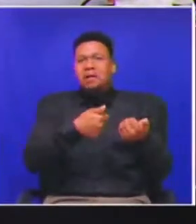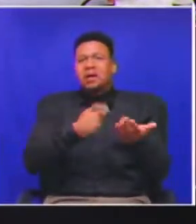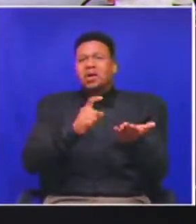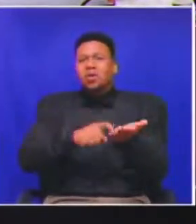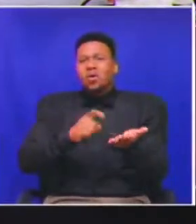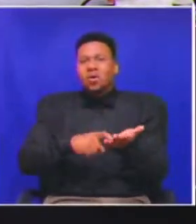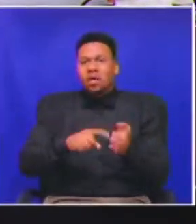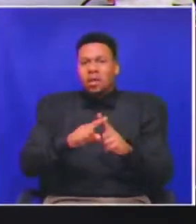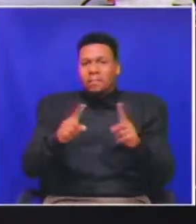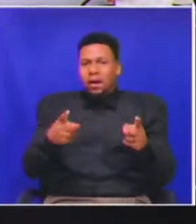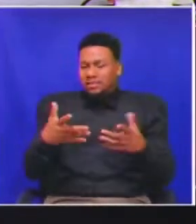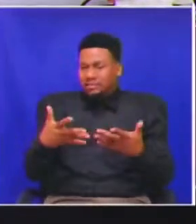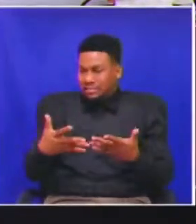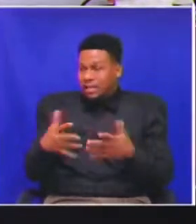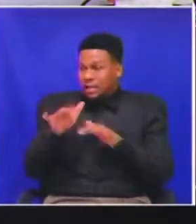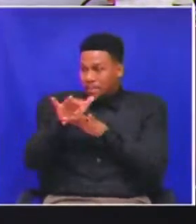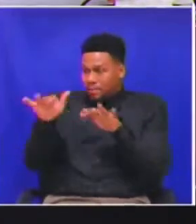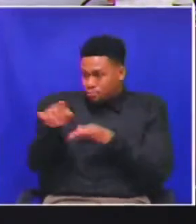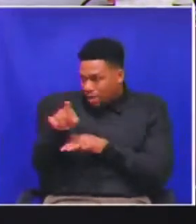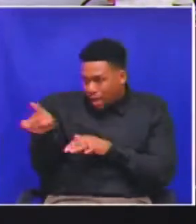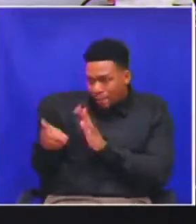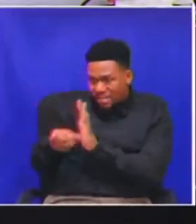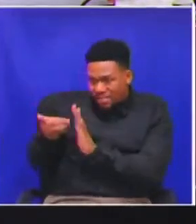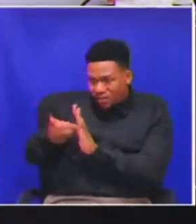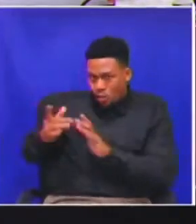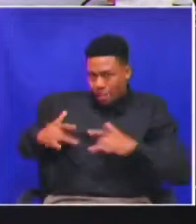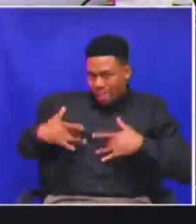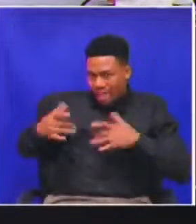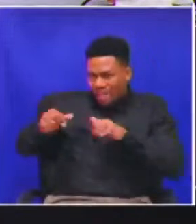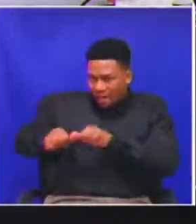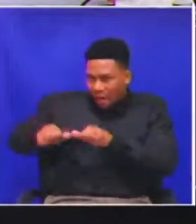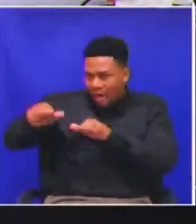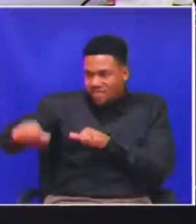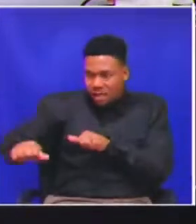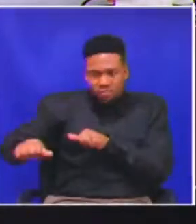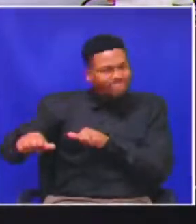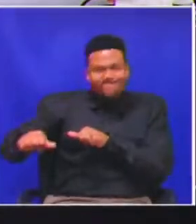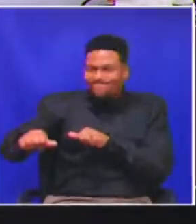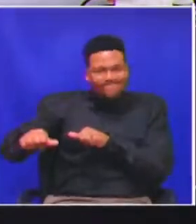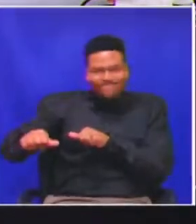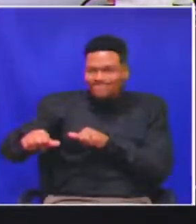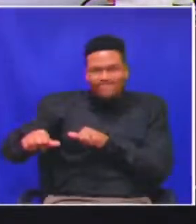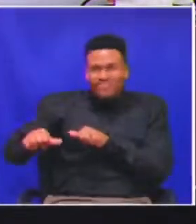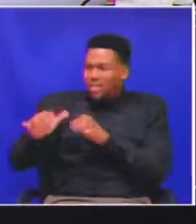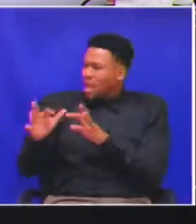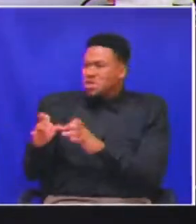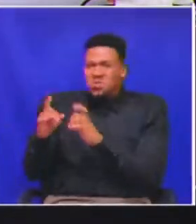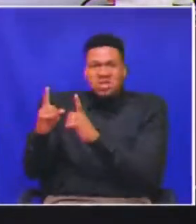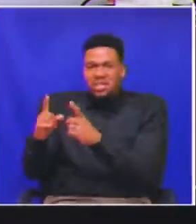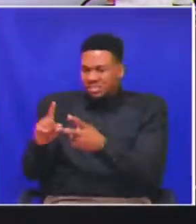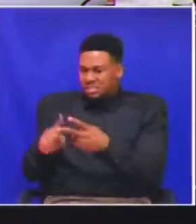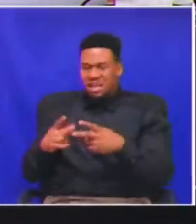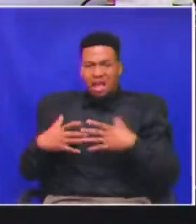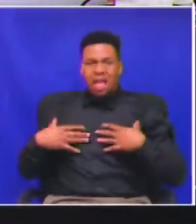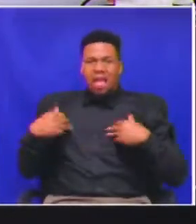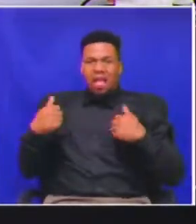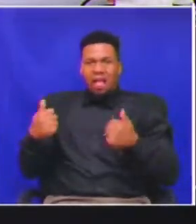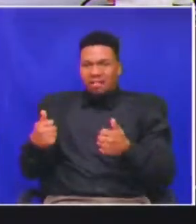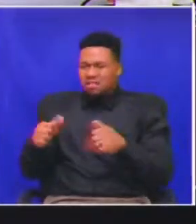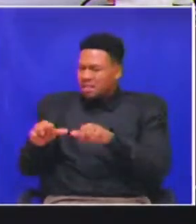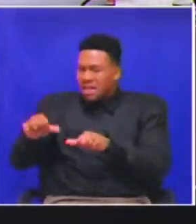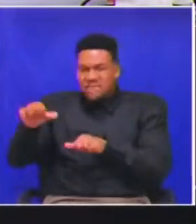their people's developmental needs, such as education, health, and many others, and